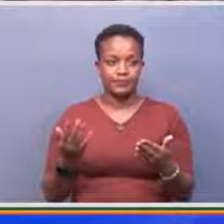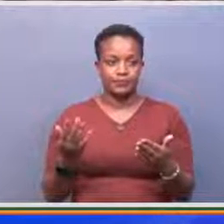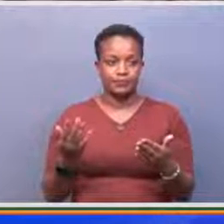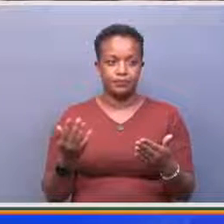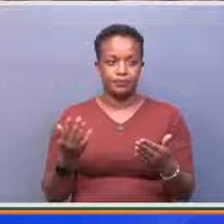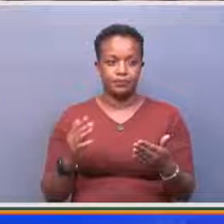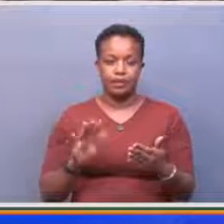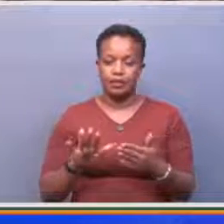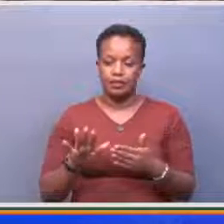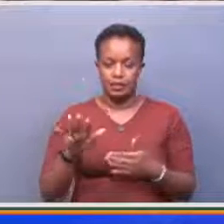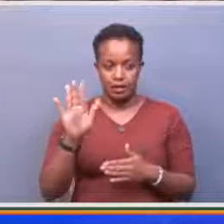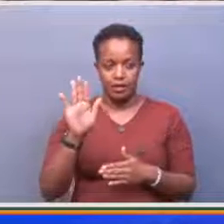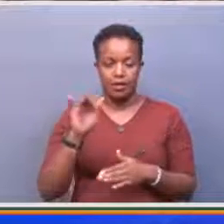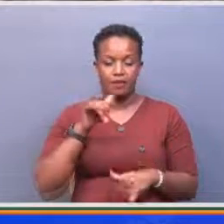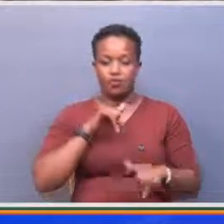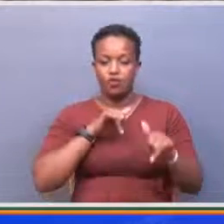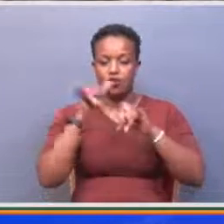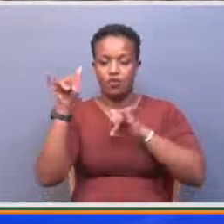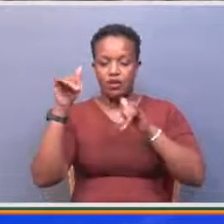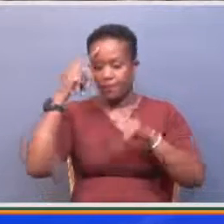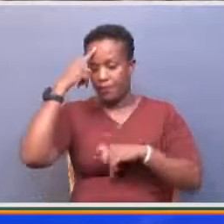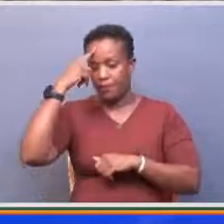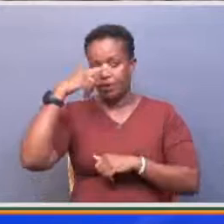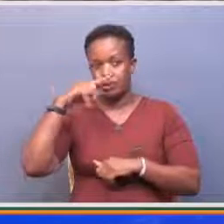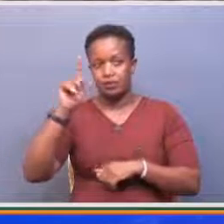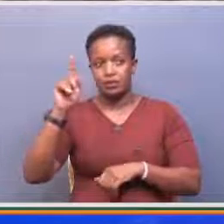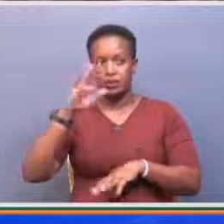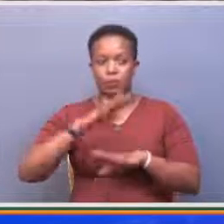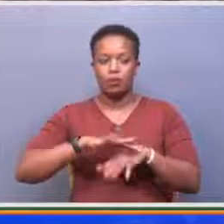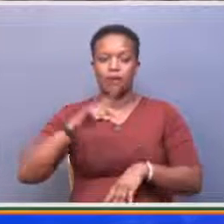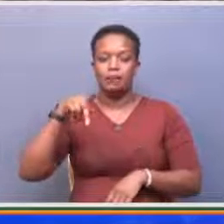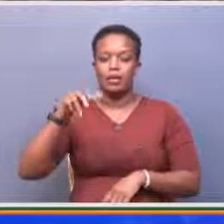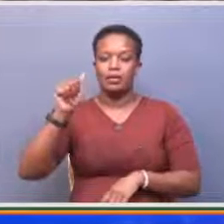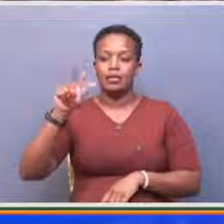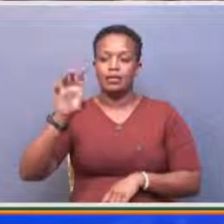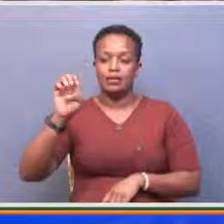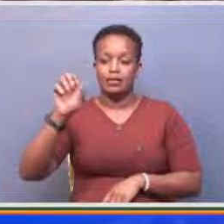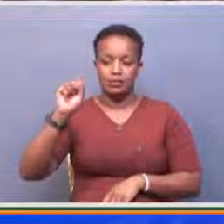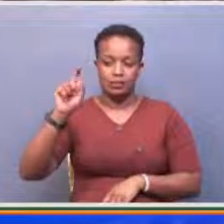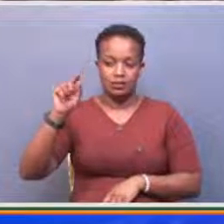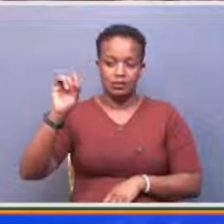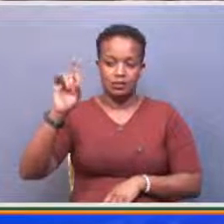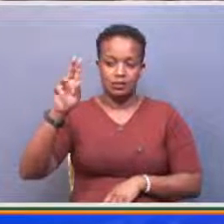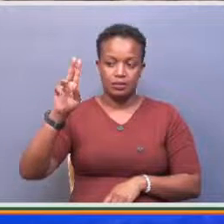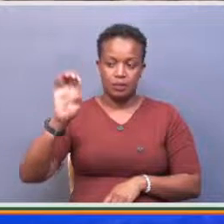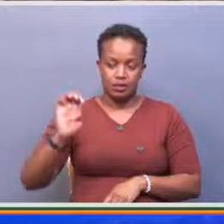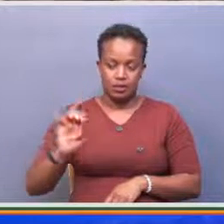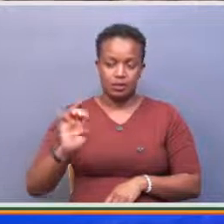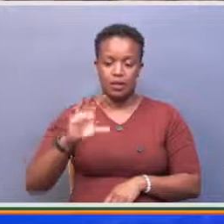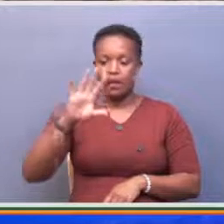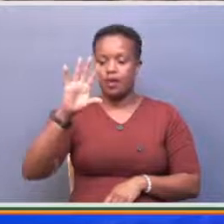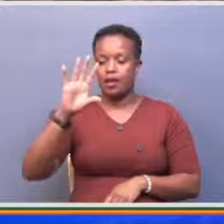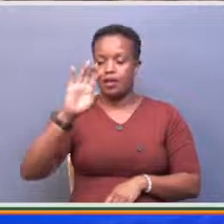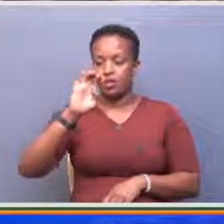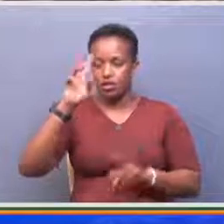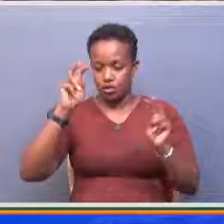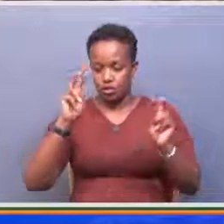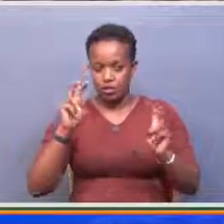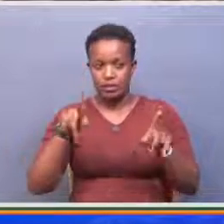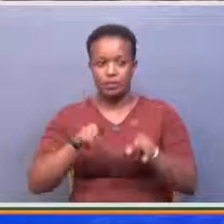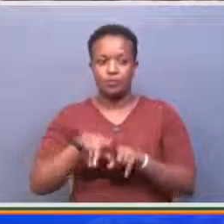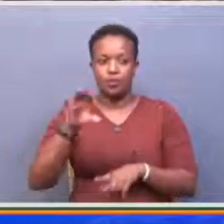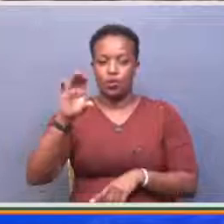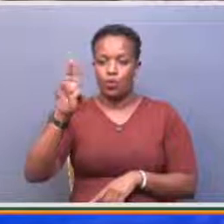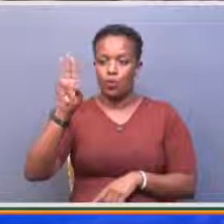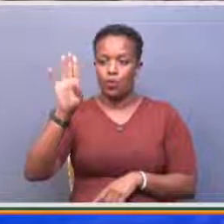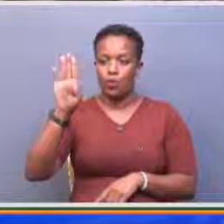their foreign policy in regard to Palestinian issues, in regard to Western Sahara issues, in regard to the Cuban issue. We have